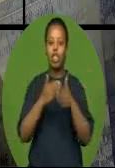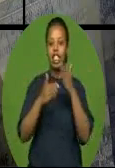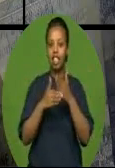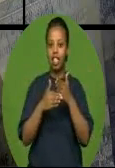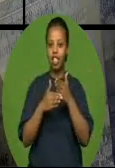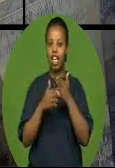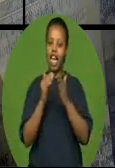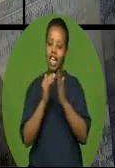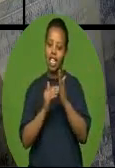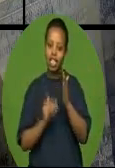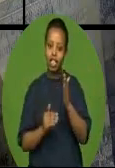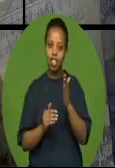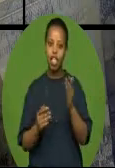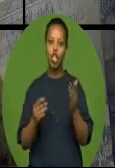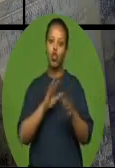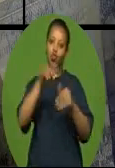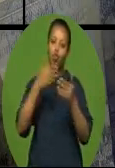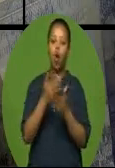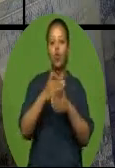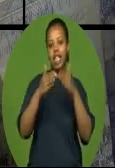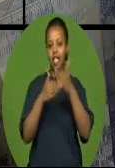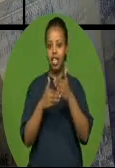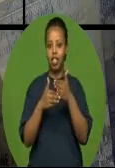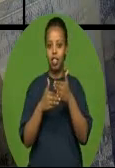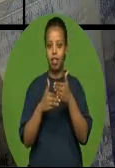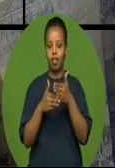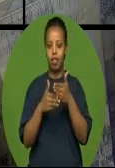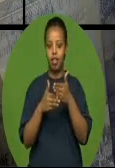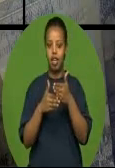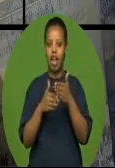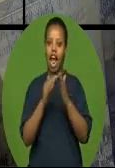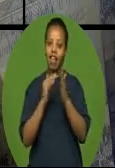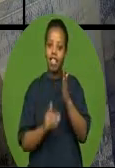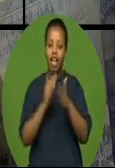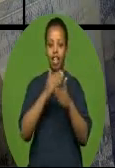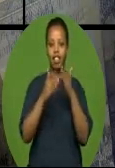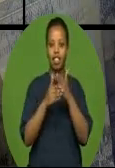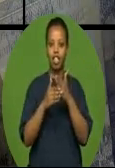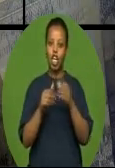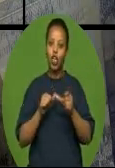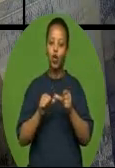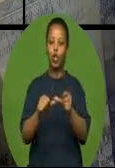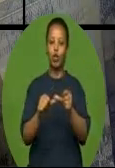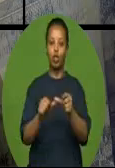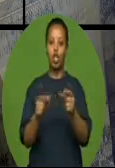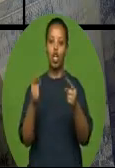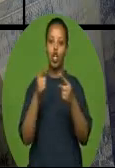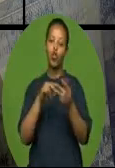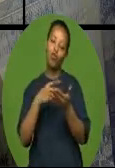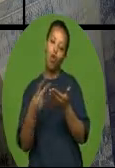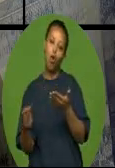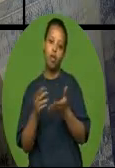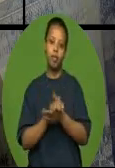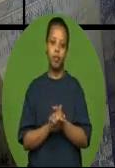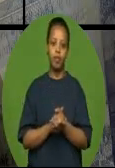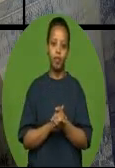At maturity stage, it decreases throughout the stage. At decline stage, it continues